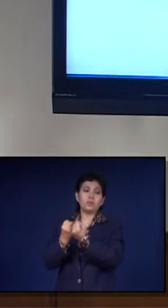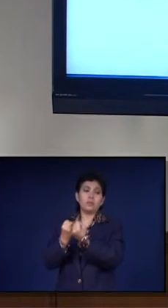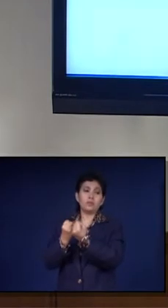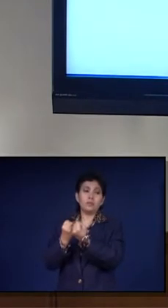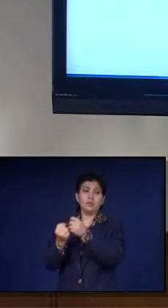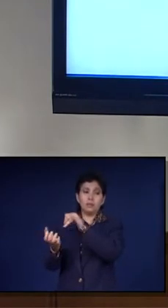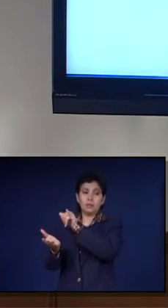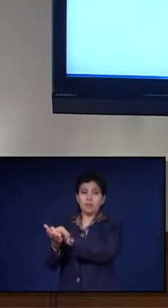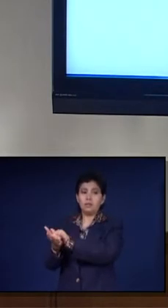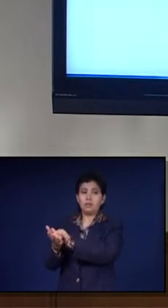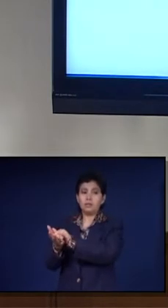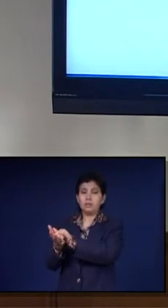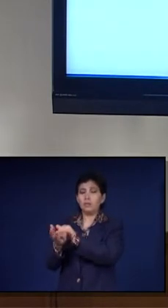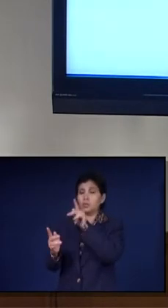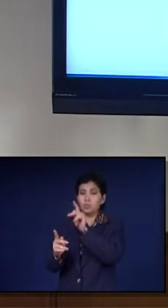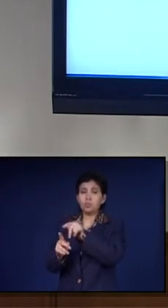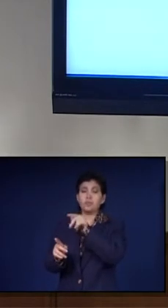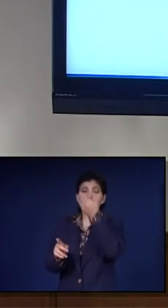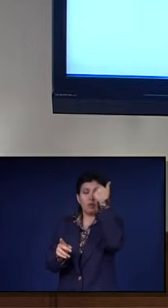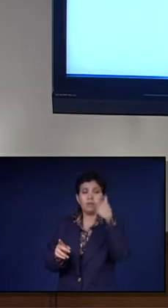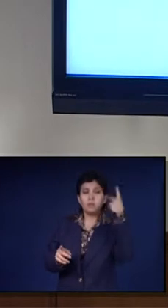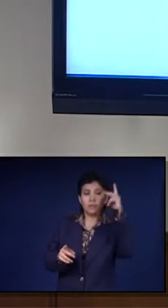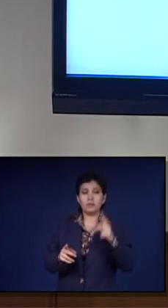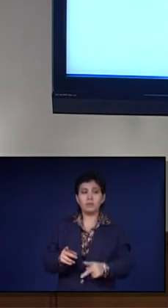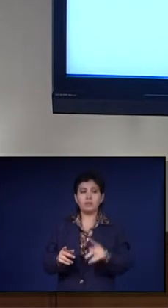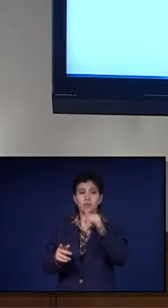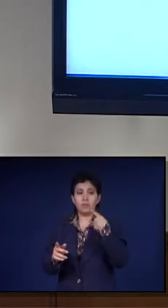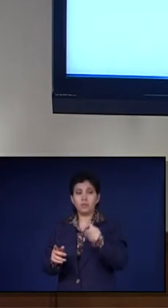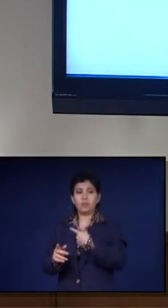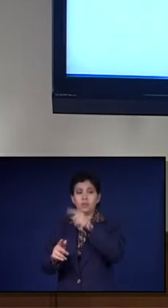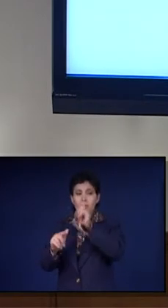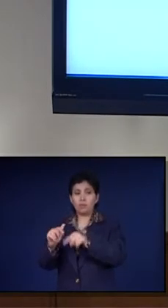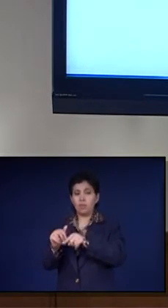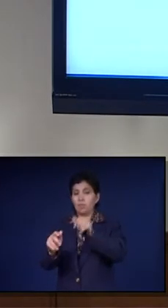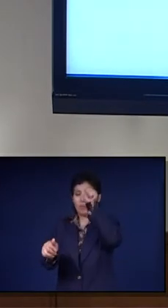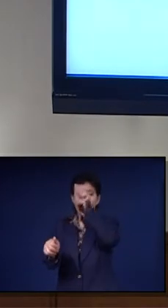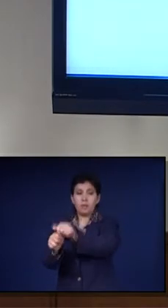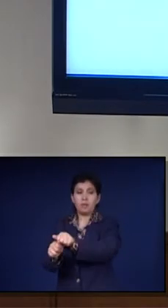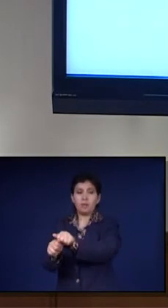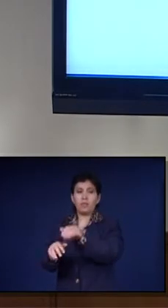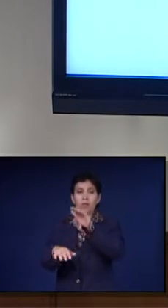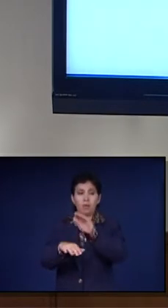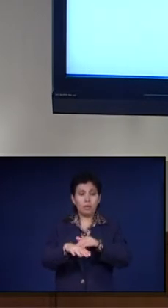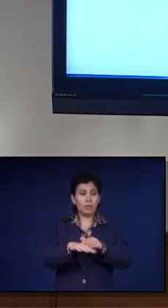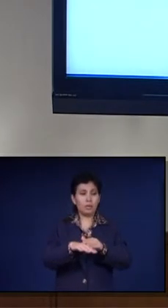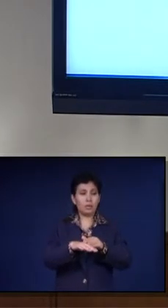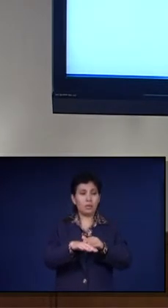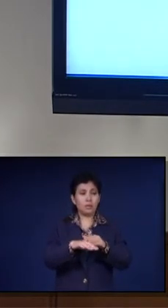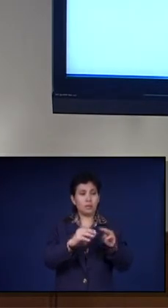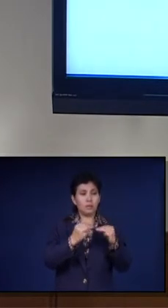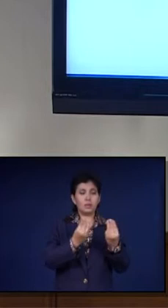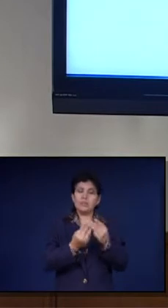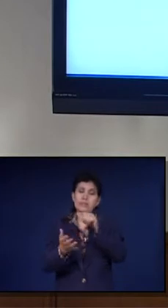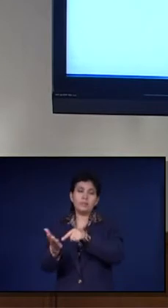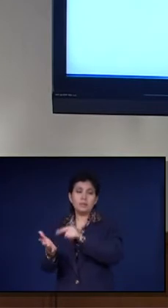look through the social psychology, or we cannot sometimes put all the blame on the personality of the person.